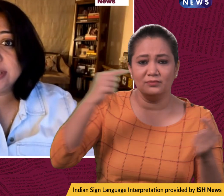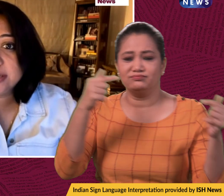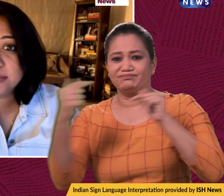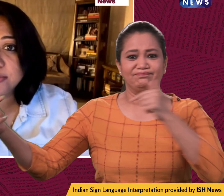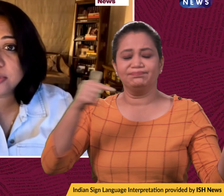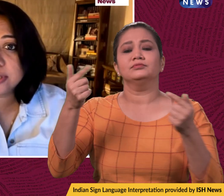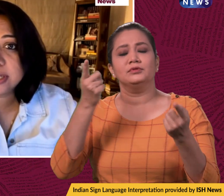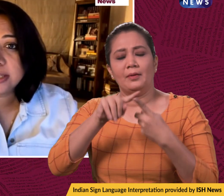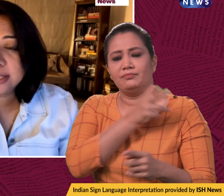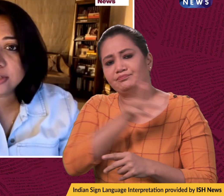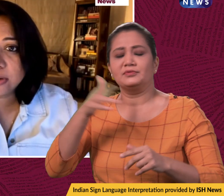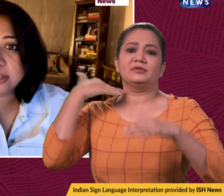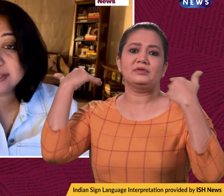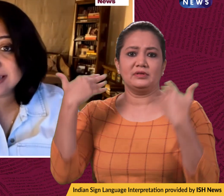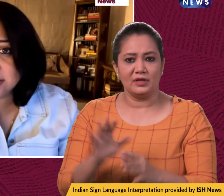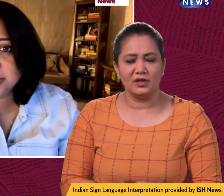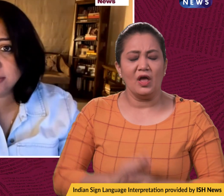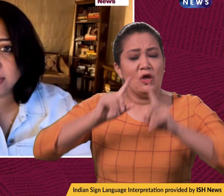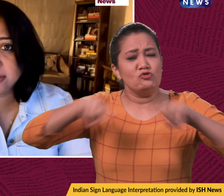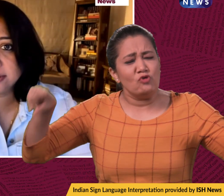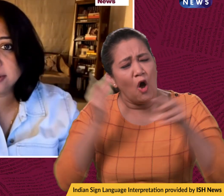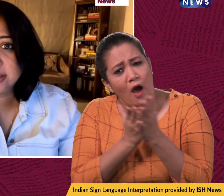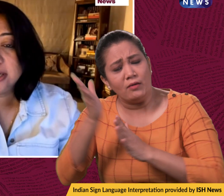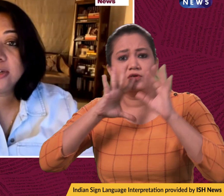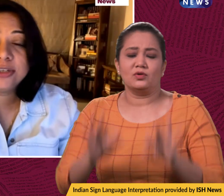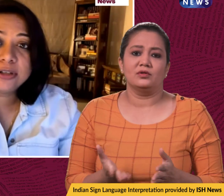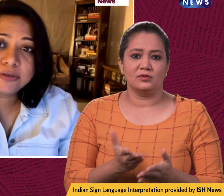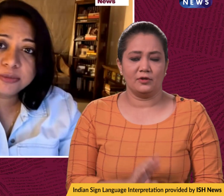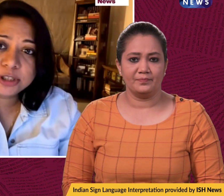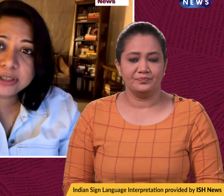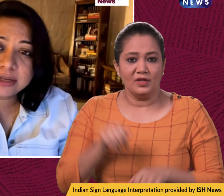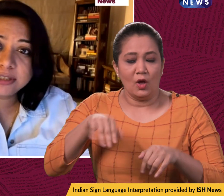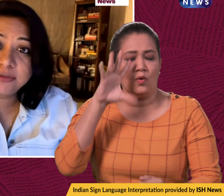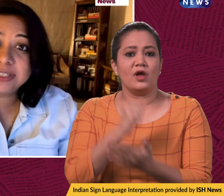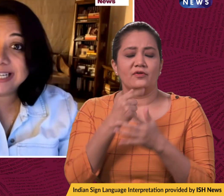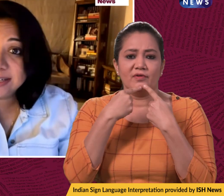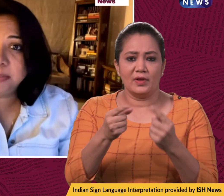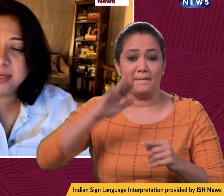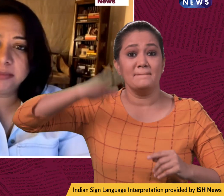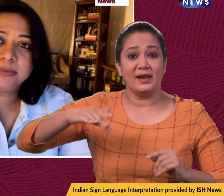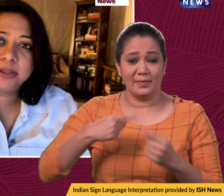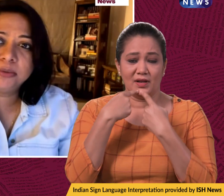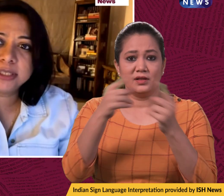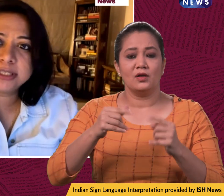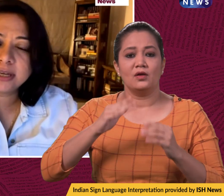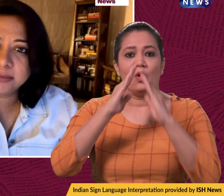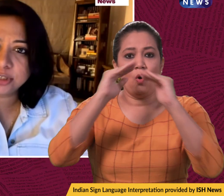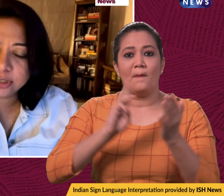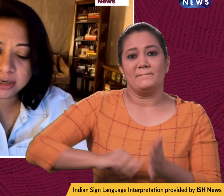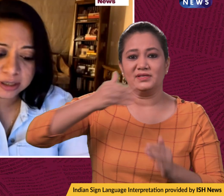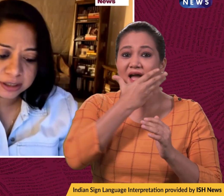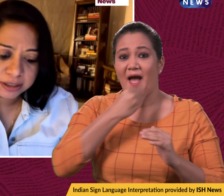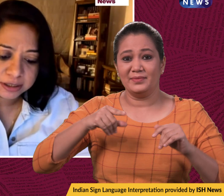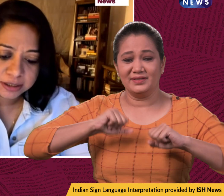of the Indian Armed Forces that has gone terribly wrong. According to the confirmation now delivered in Parliament by Home Minister